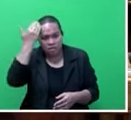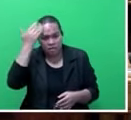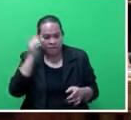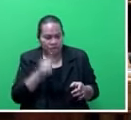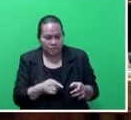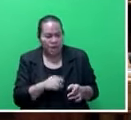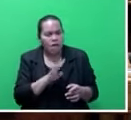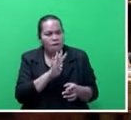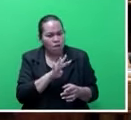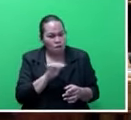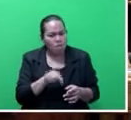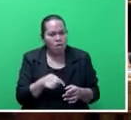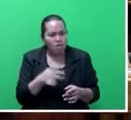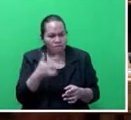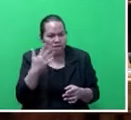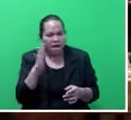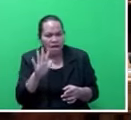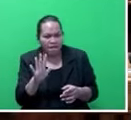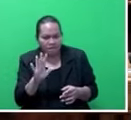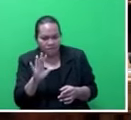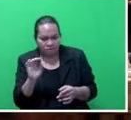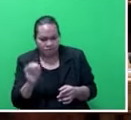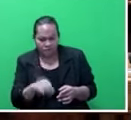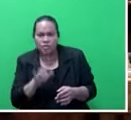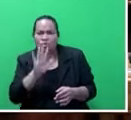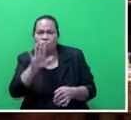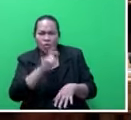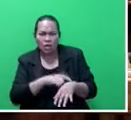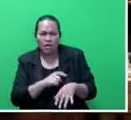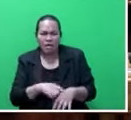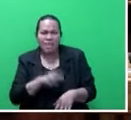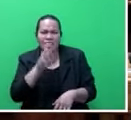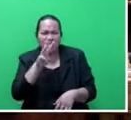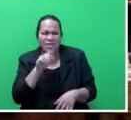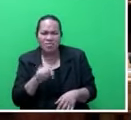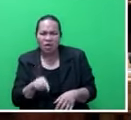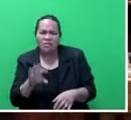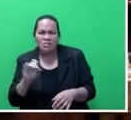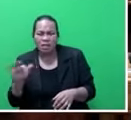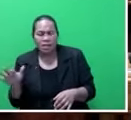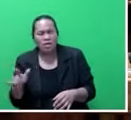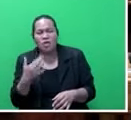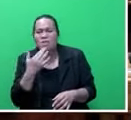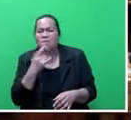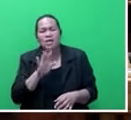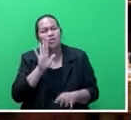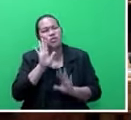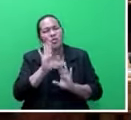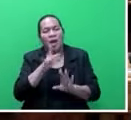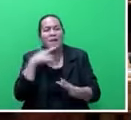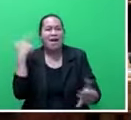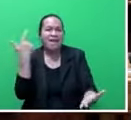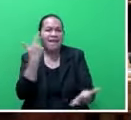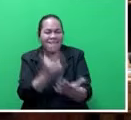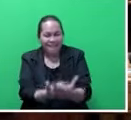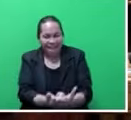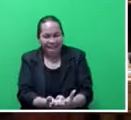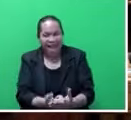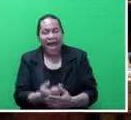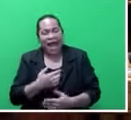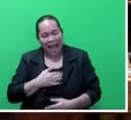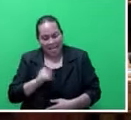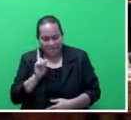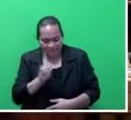4.85. Your time, 3.24. So stop the lying. I'm here to ask